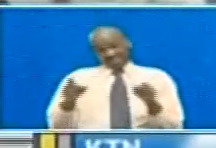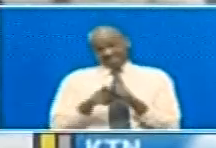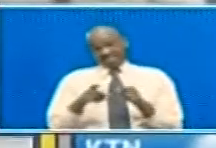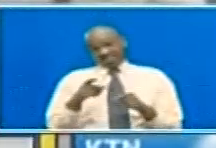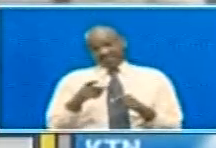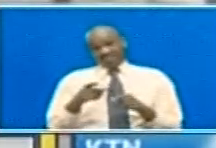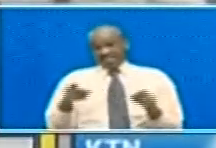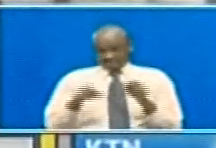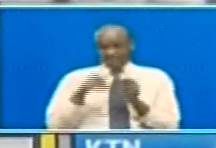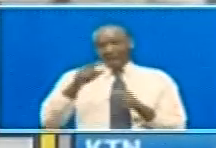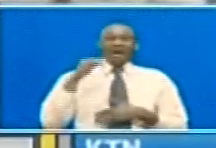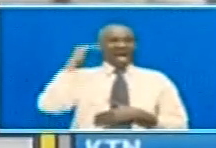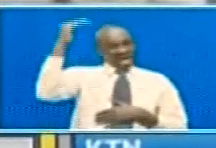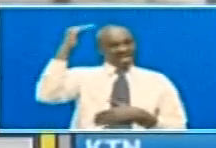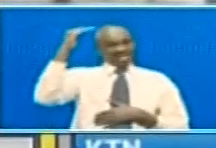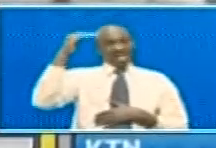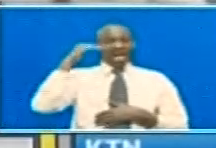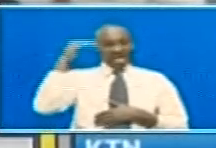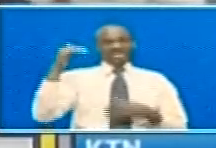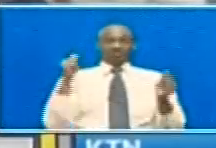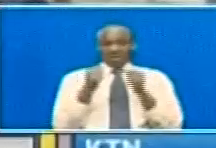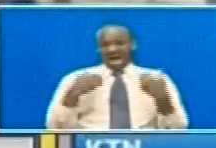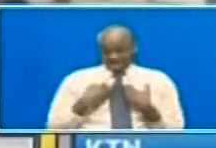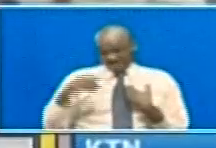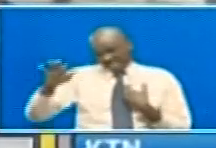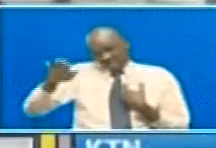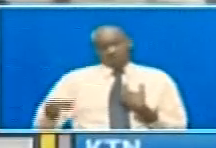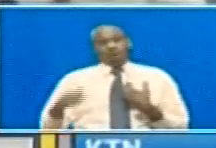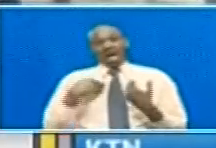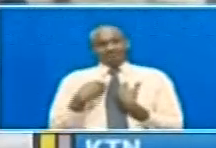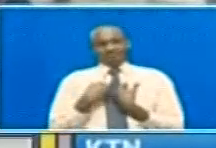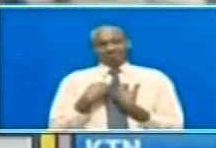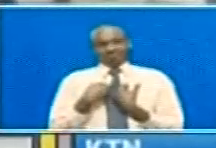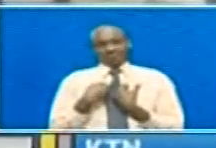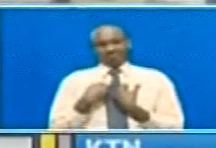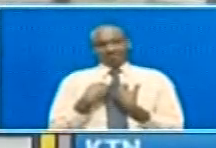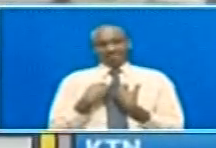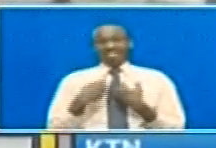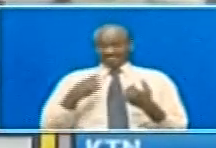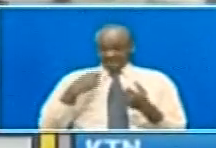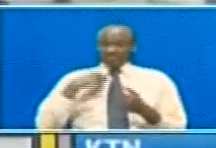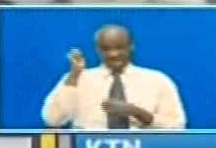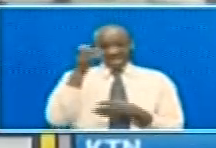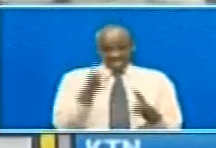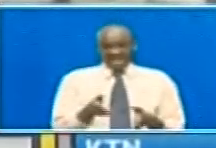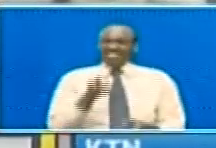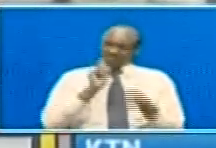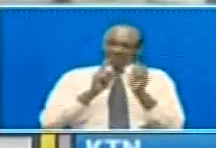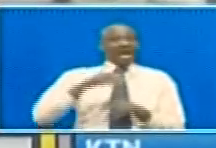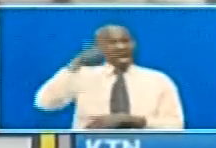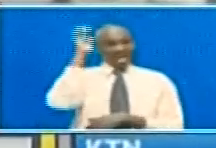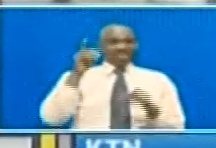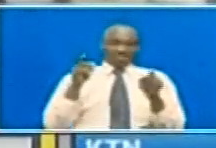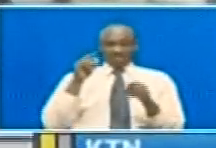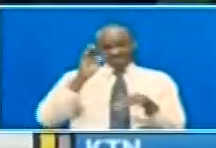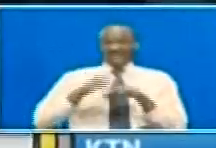ya high altitude. Sasa ndio tuna huko sasa tukitoka huko speed tukifika Kenya speed iko juu kuliko